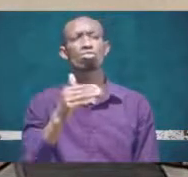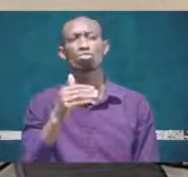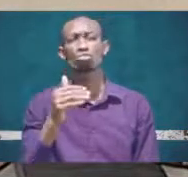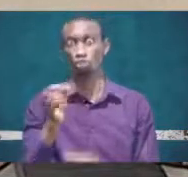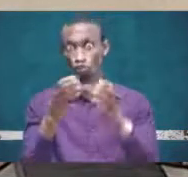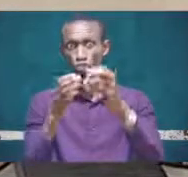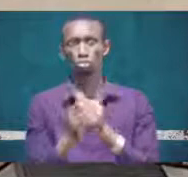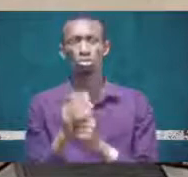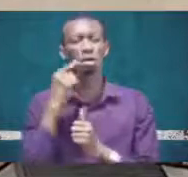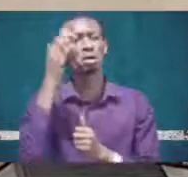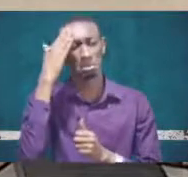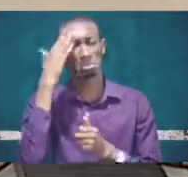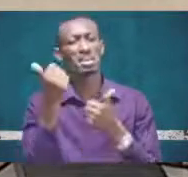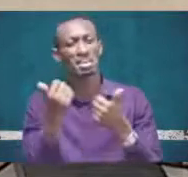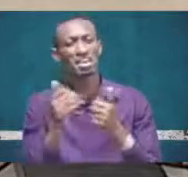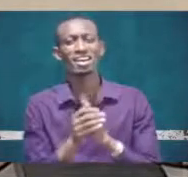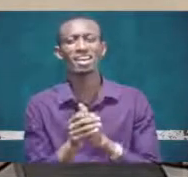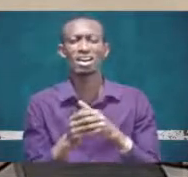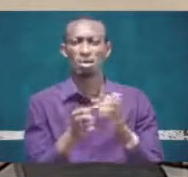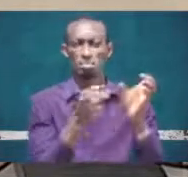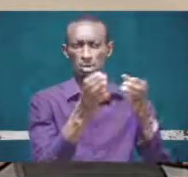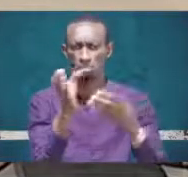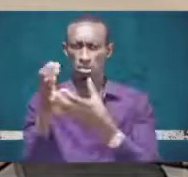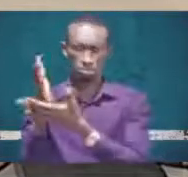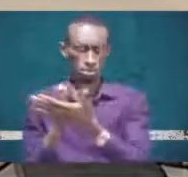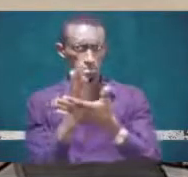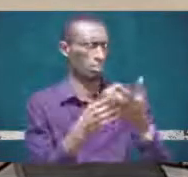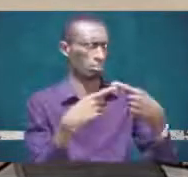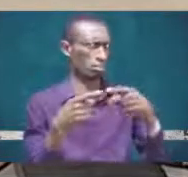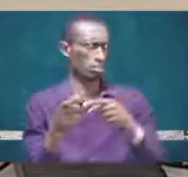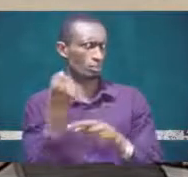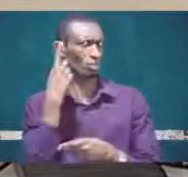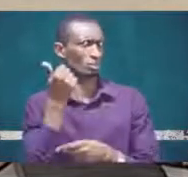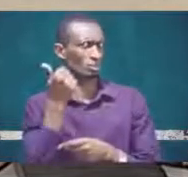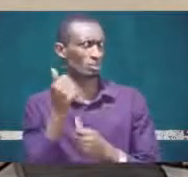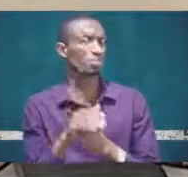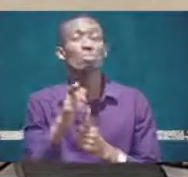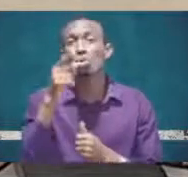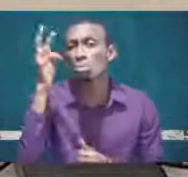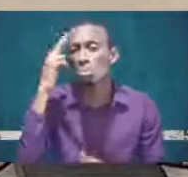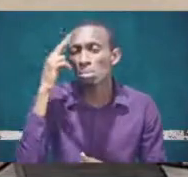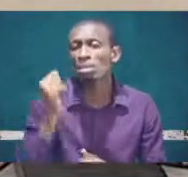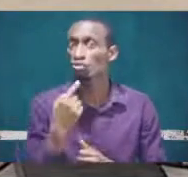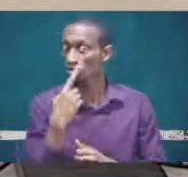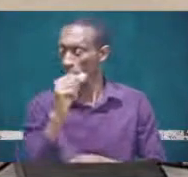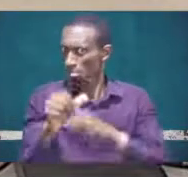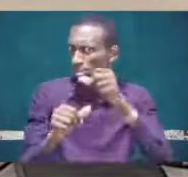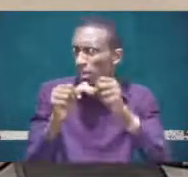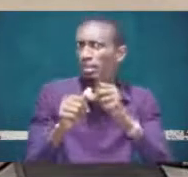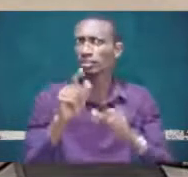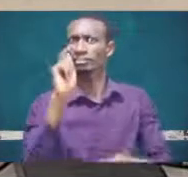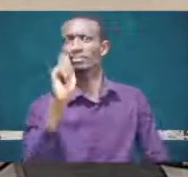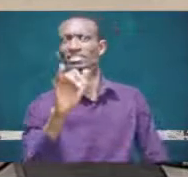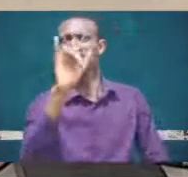stratified means, squamous, columnar, and cuboidal. Remember, we are talking about